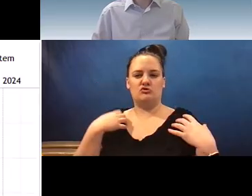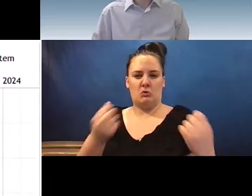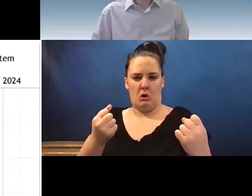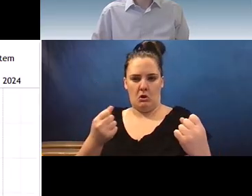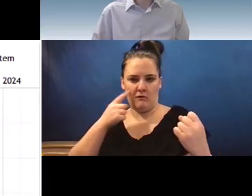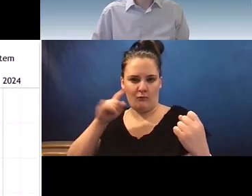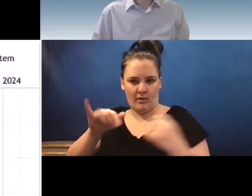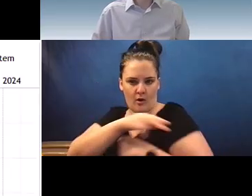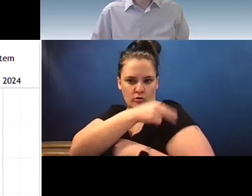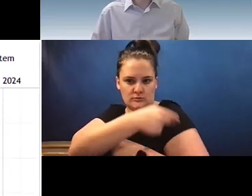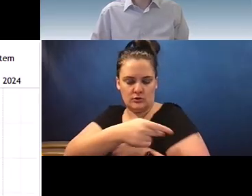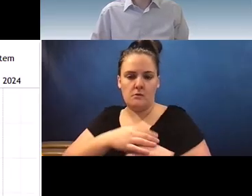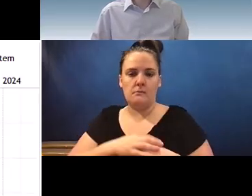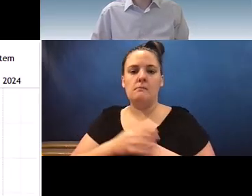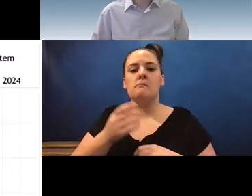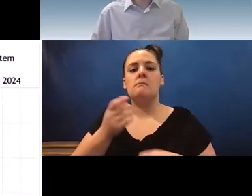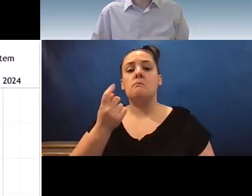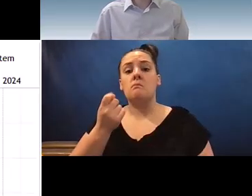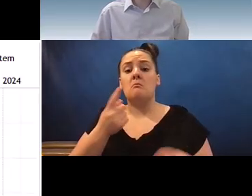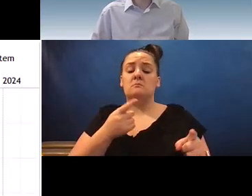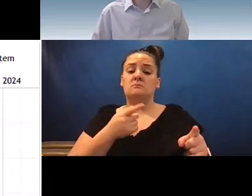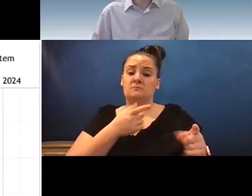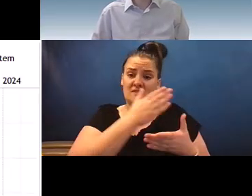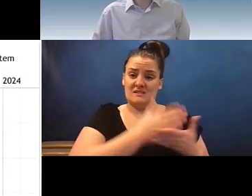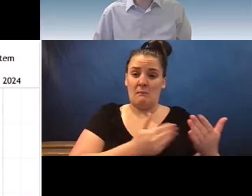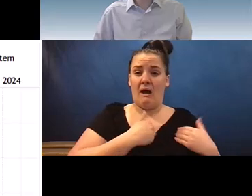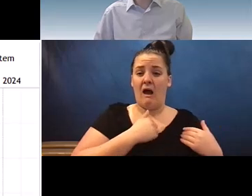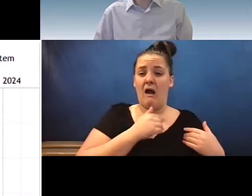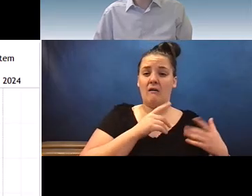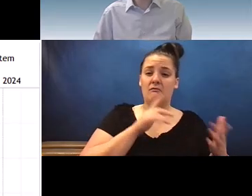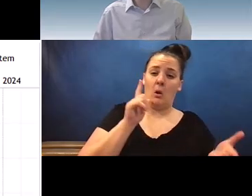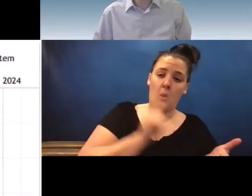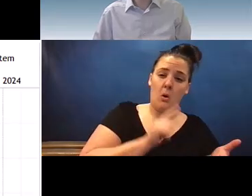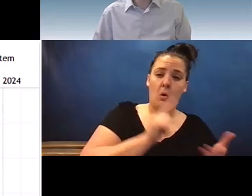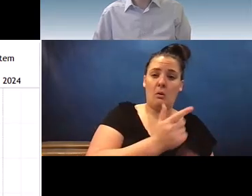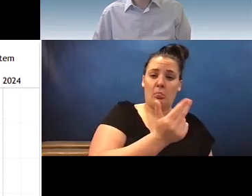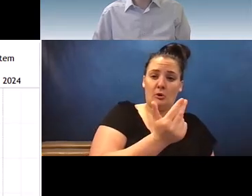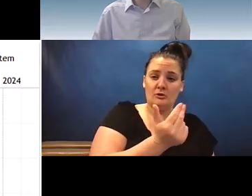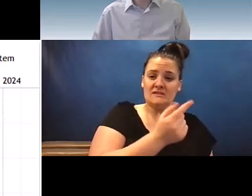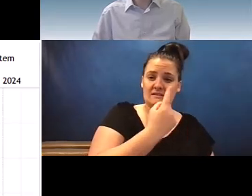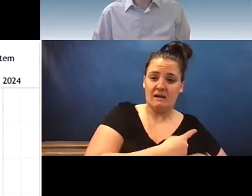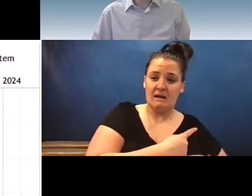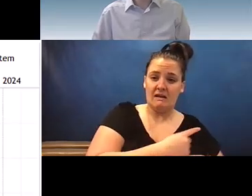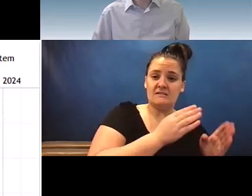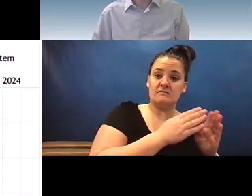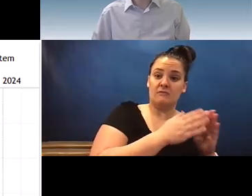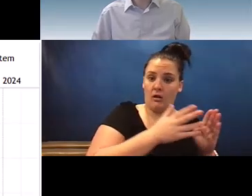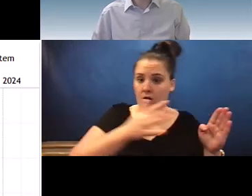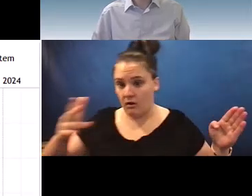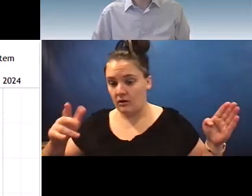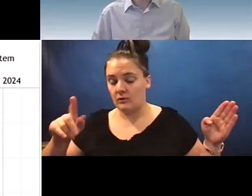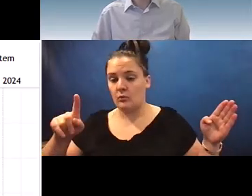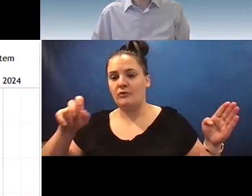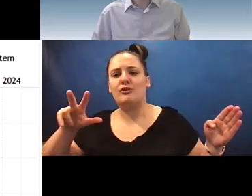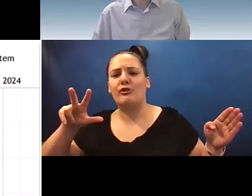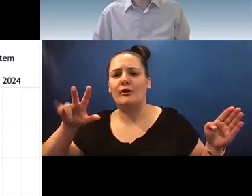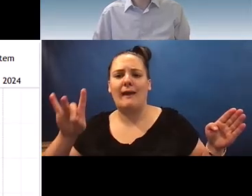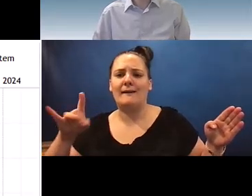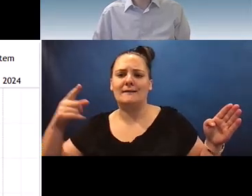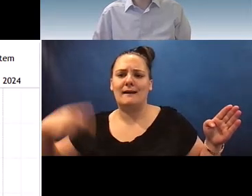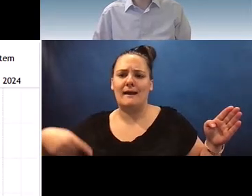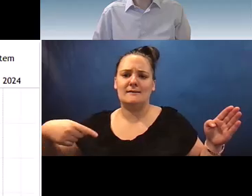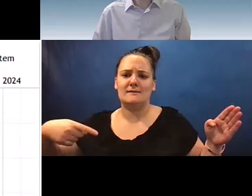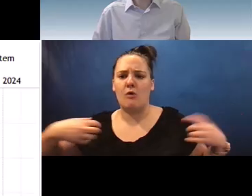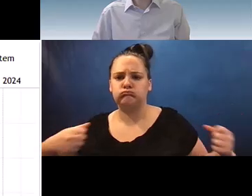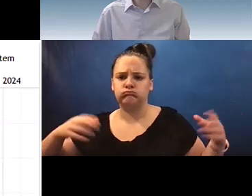2024, from just 13 days cash on hand to over 348 days, with rural hospitals having the lowest days cash on